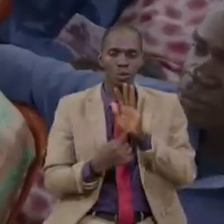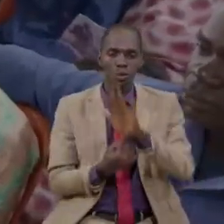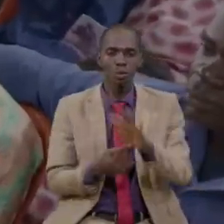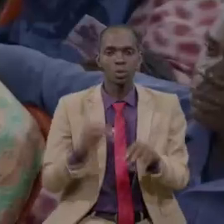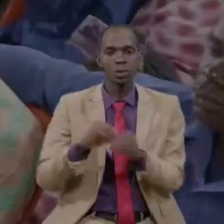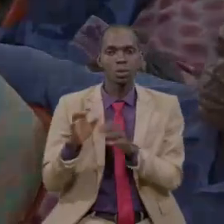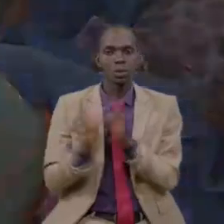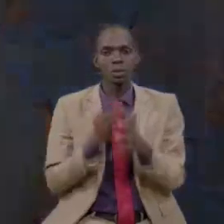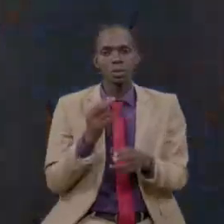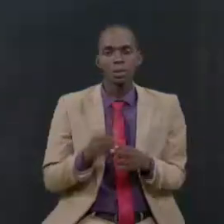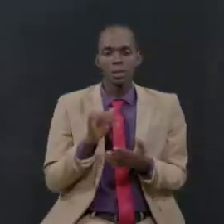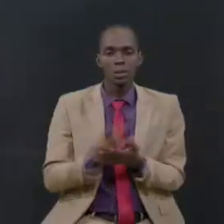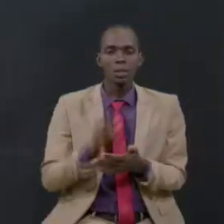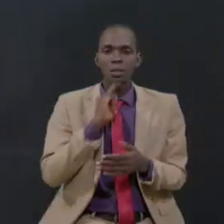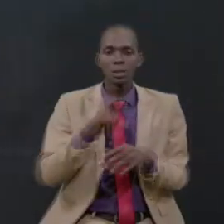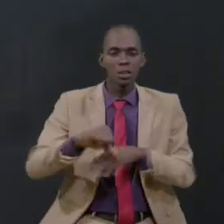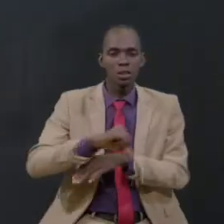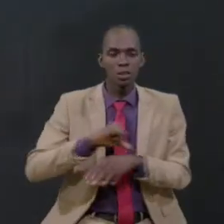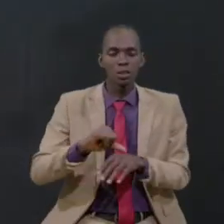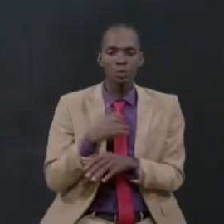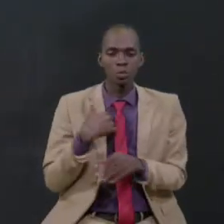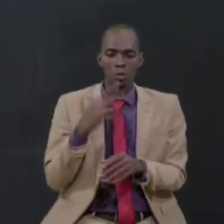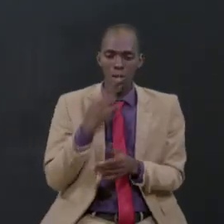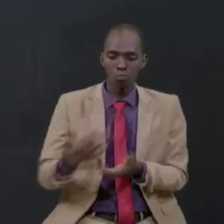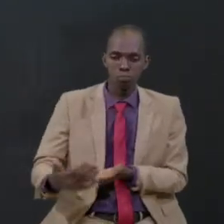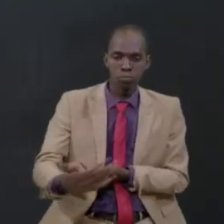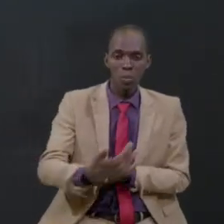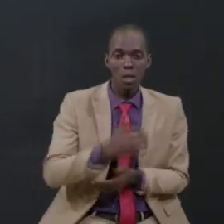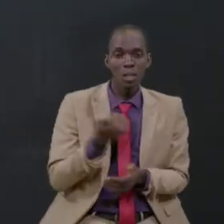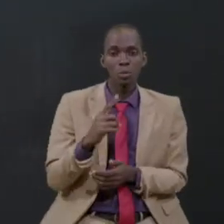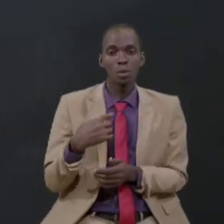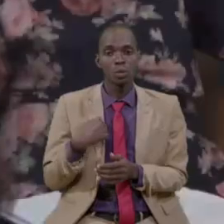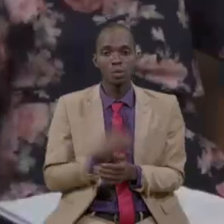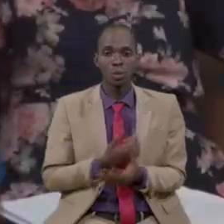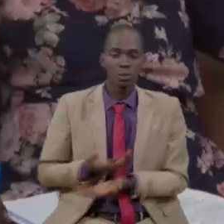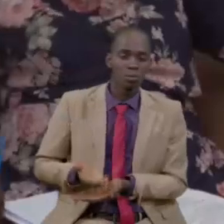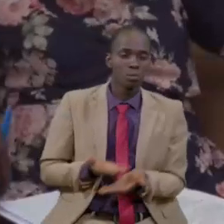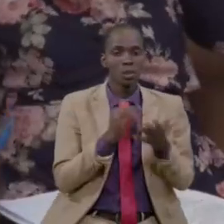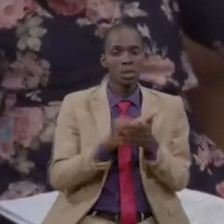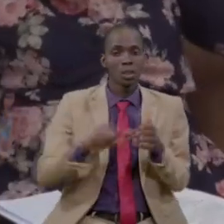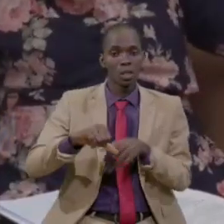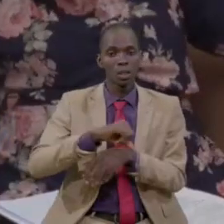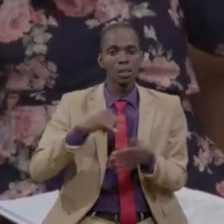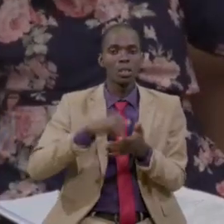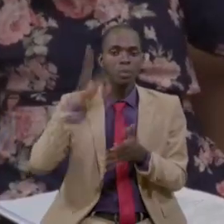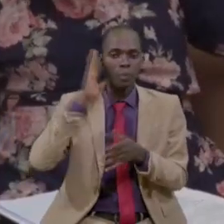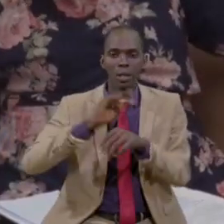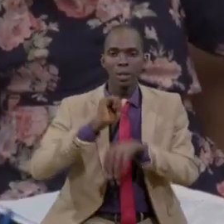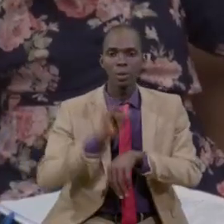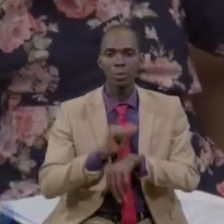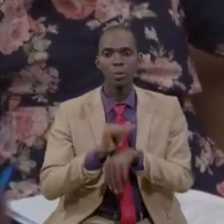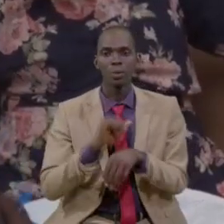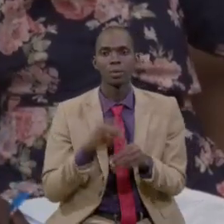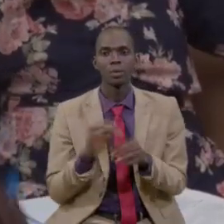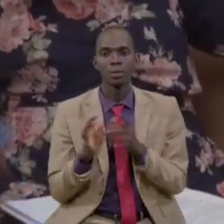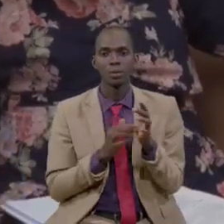we carry that anointing, it will work in Jesus' name. Now, what kind of